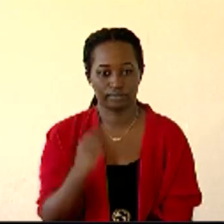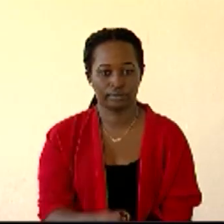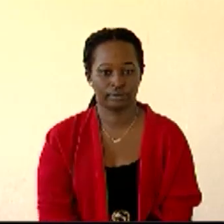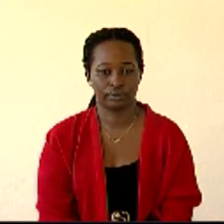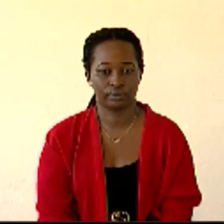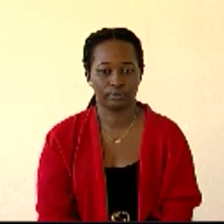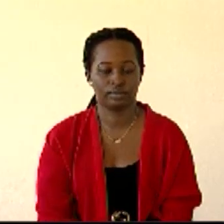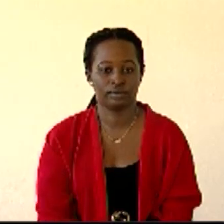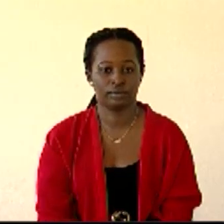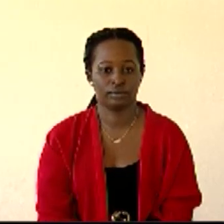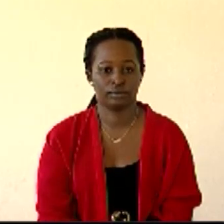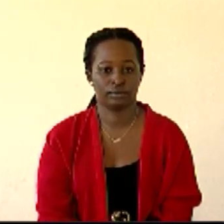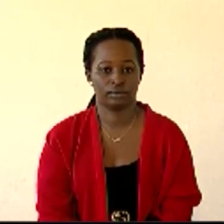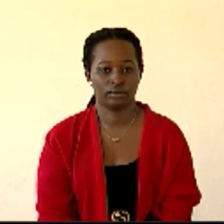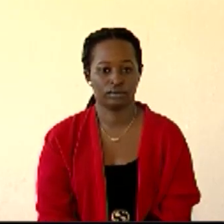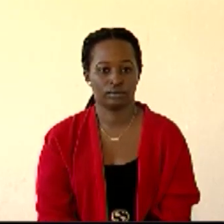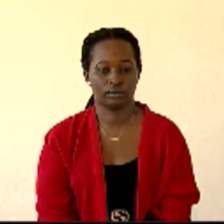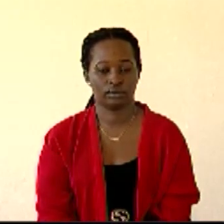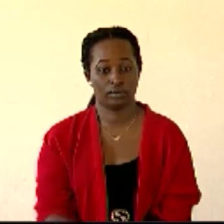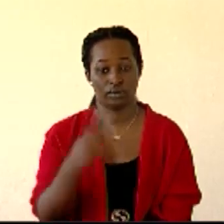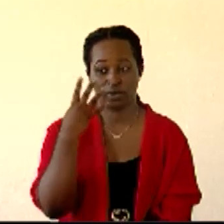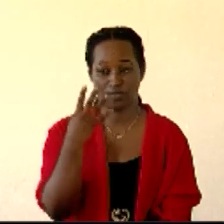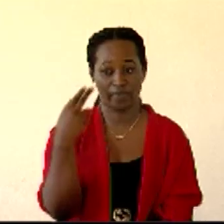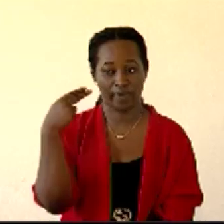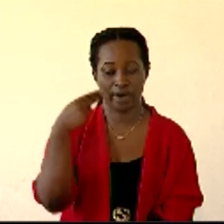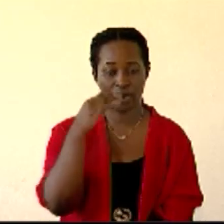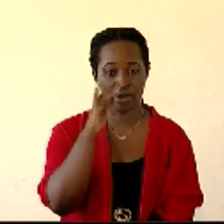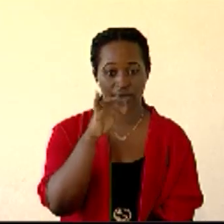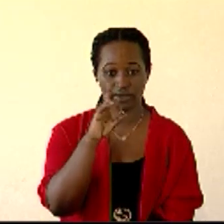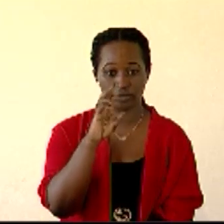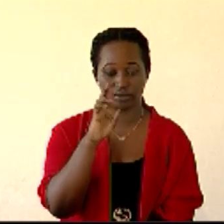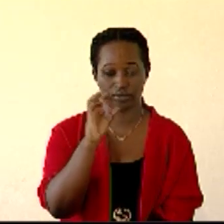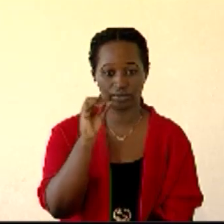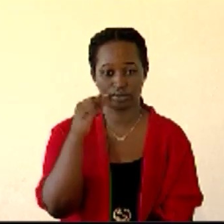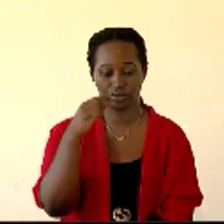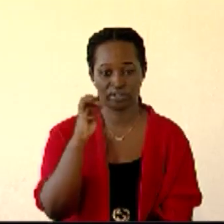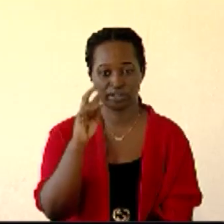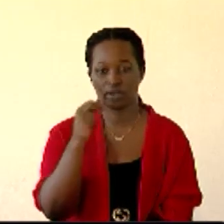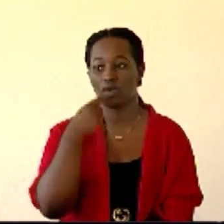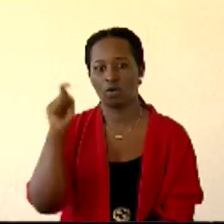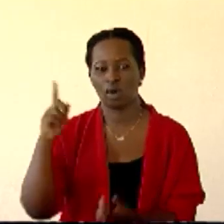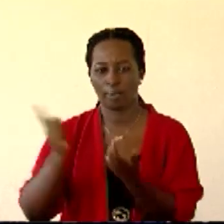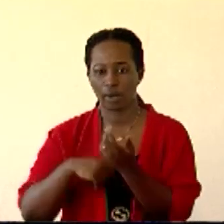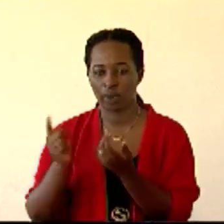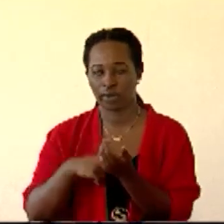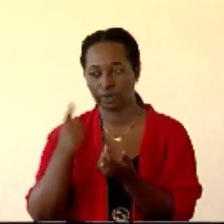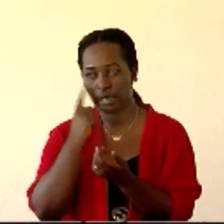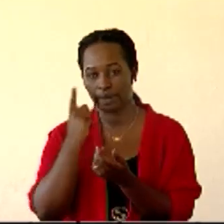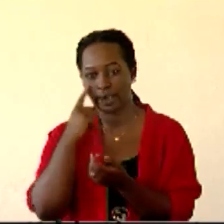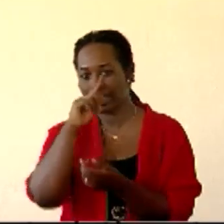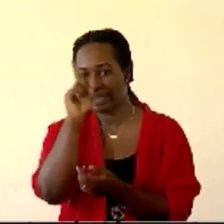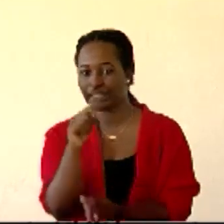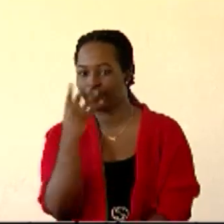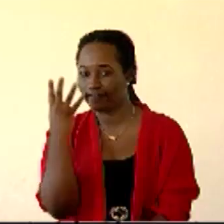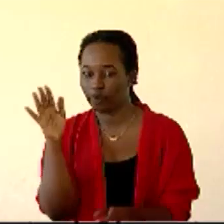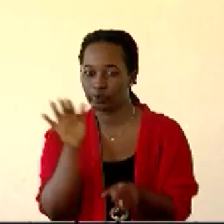these are the 4 hydrogens. You need to count the hydrogens once again to confirm